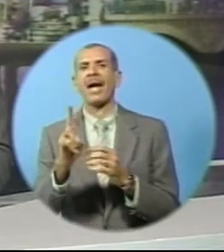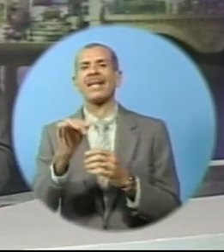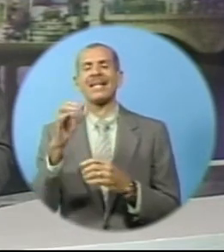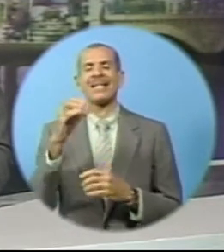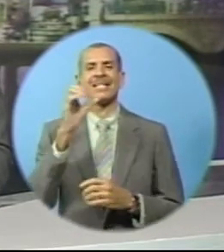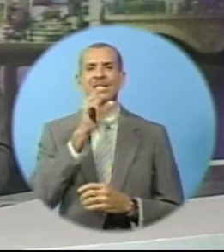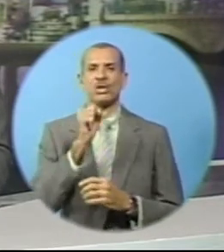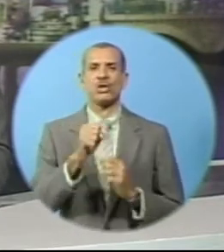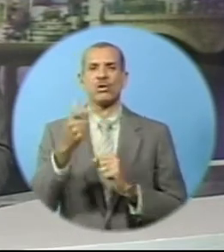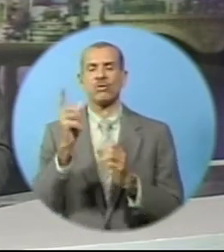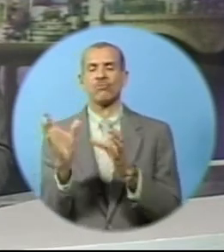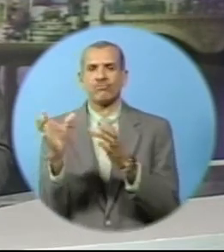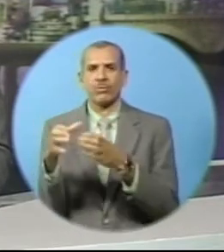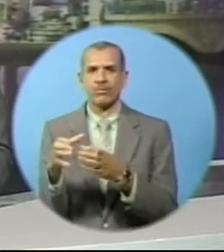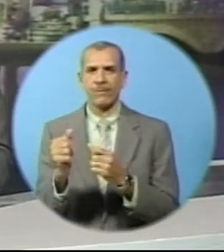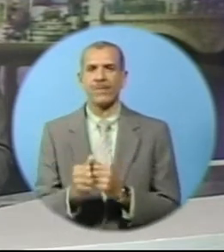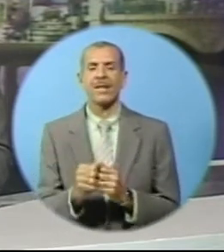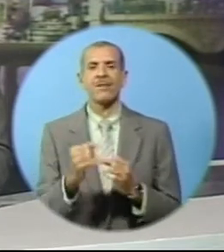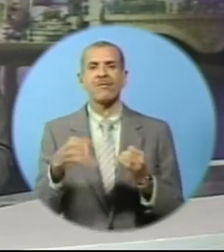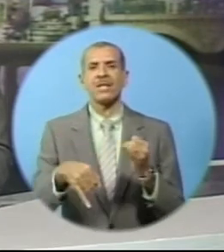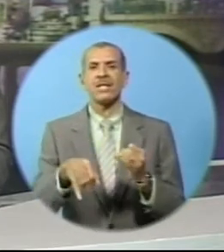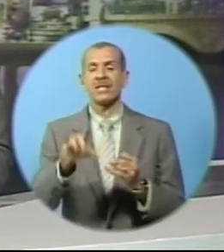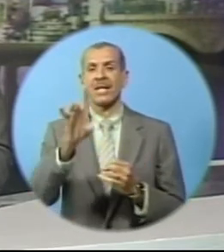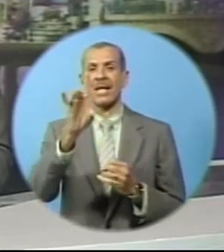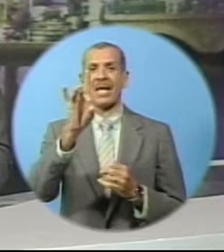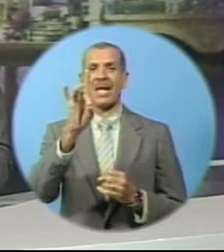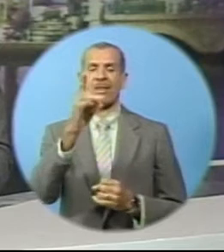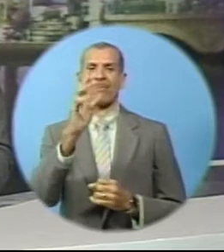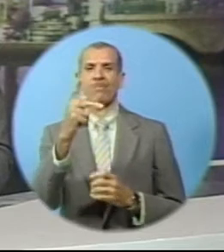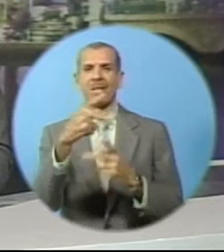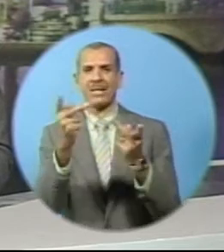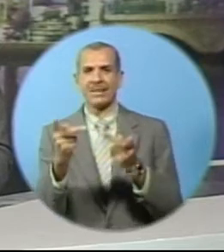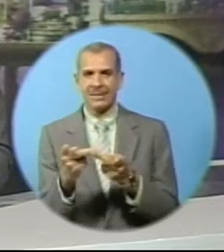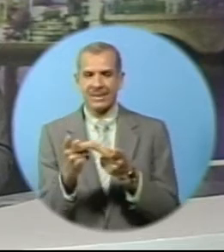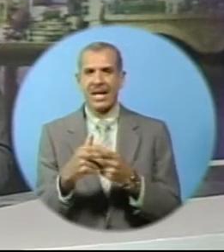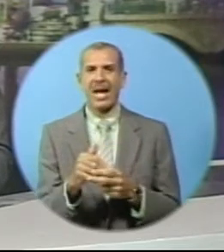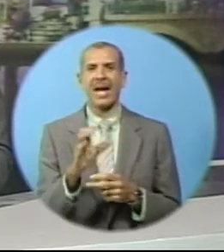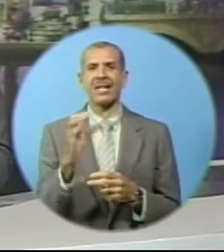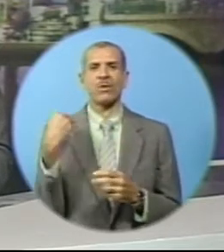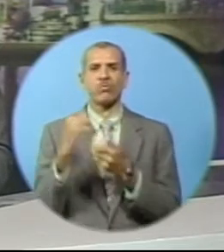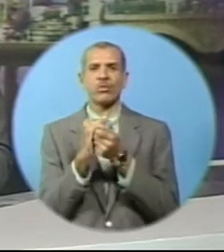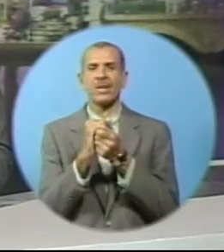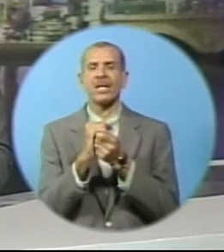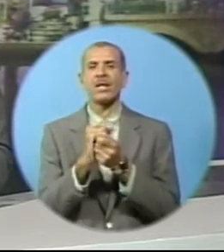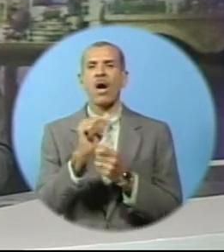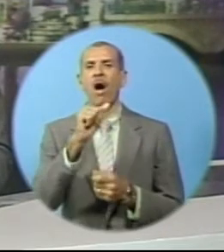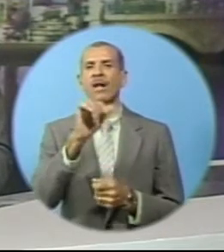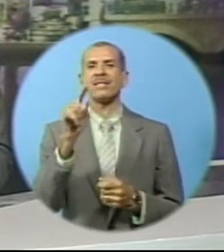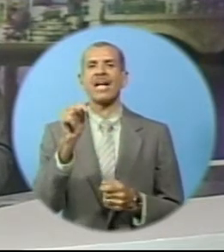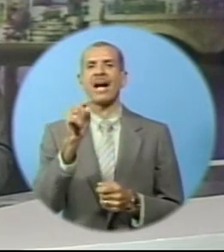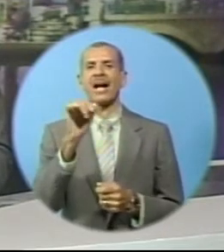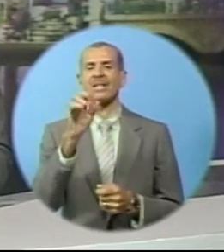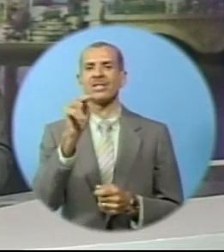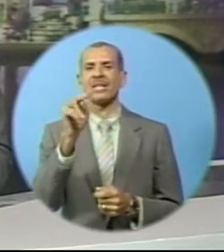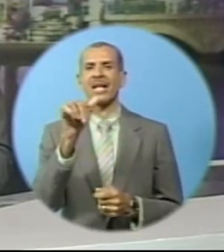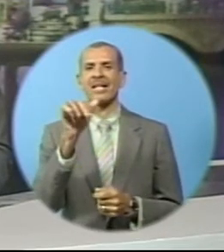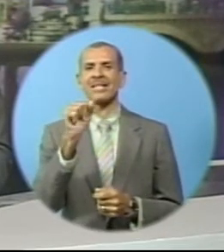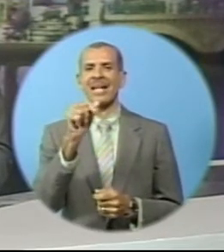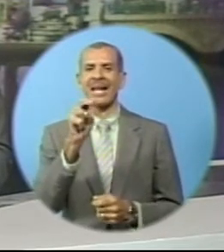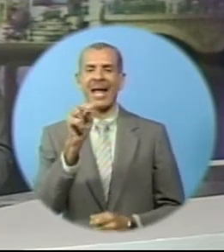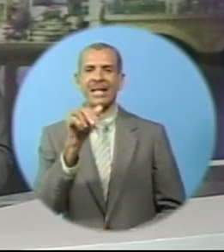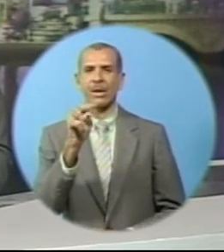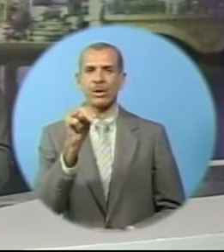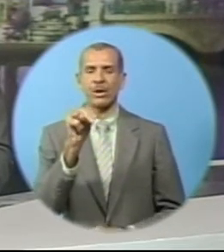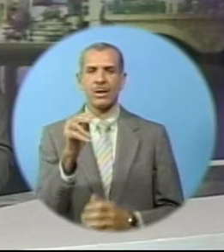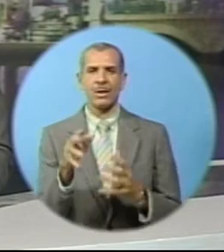In the Small Youth category, they finished 8th out of 9 teams. The champions of that category were All-Star Ignite from San Antonio in the United